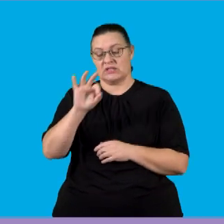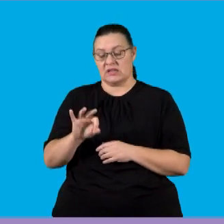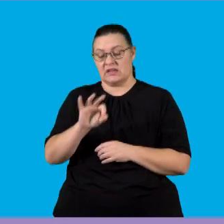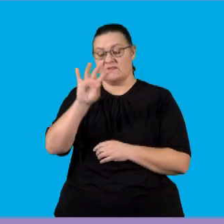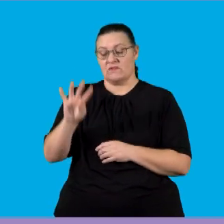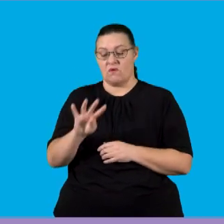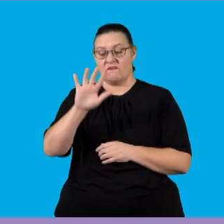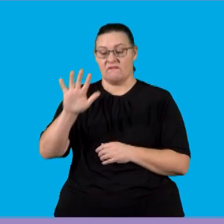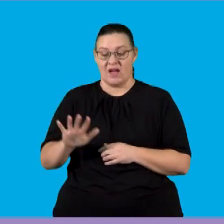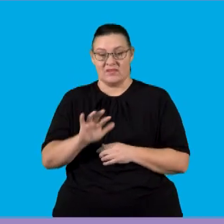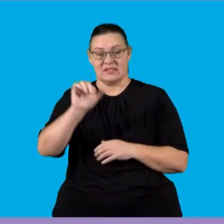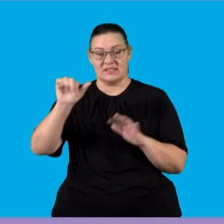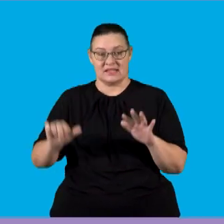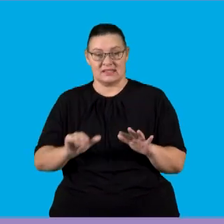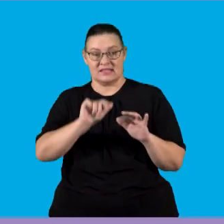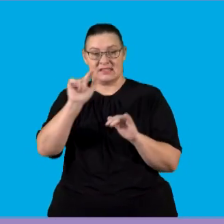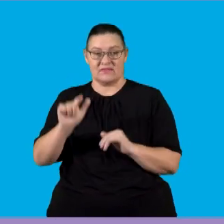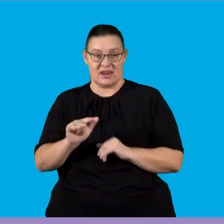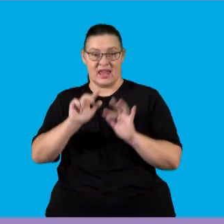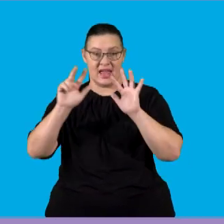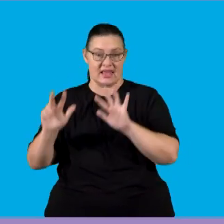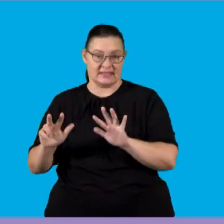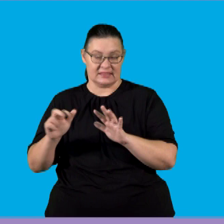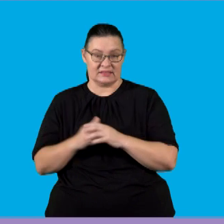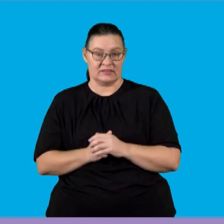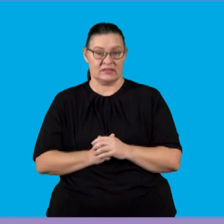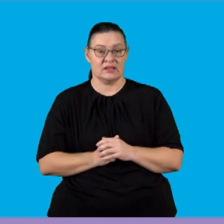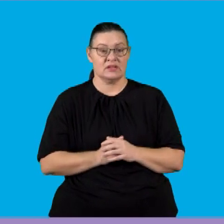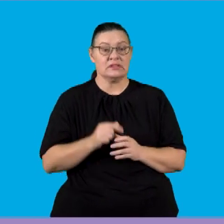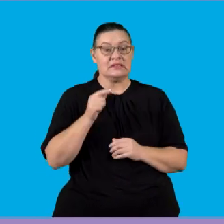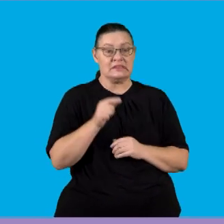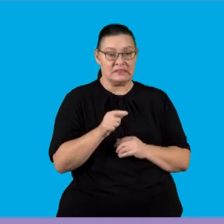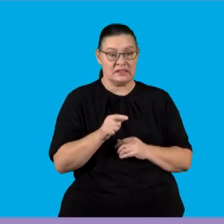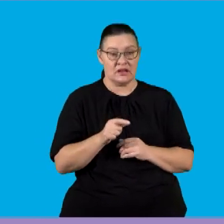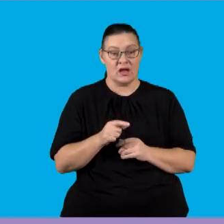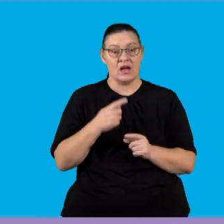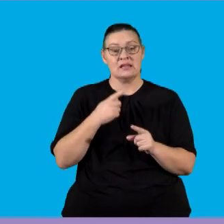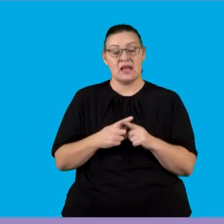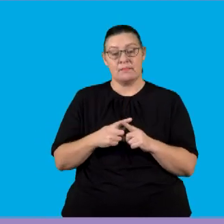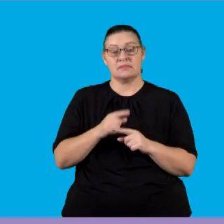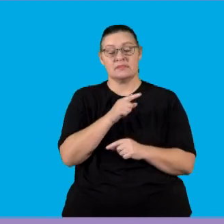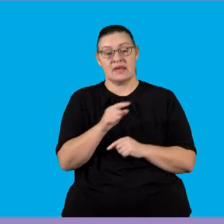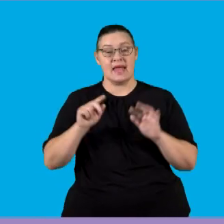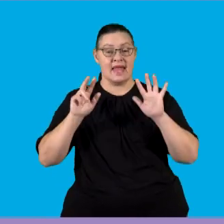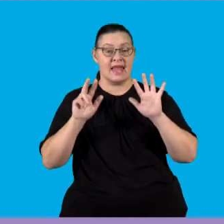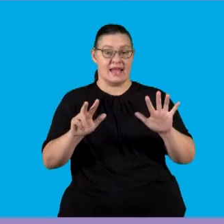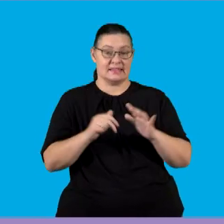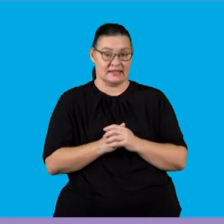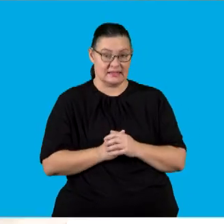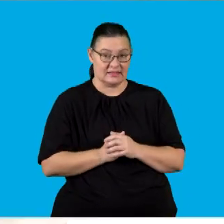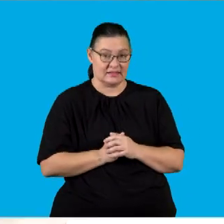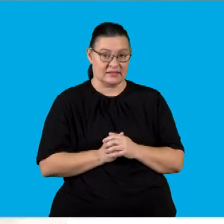3, 4, 5, 6, 7, and 8. So we know that if we multiply this number